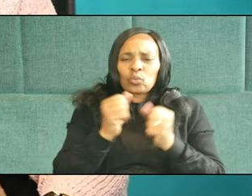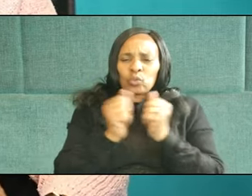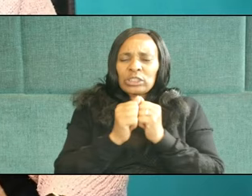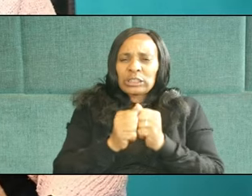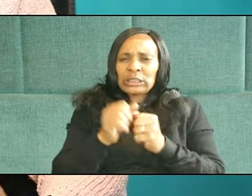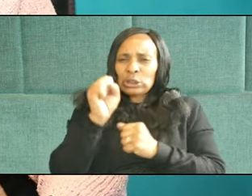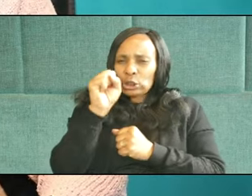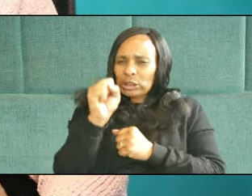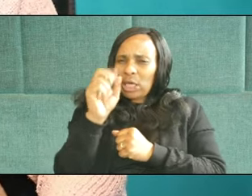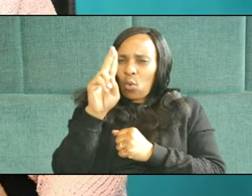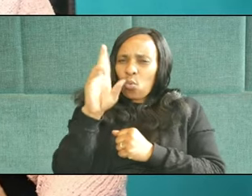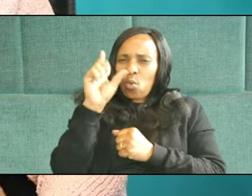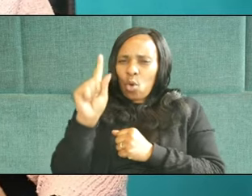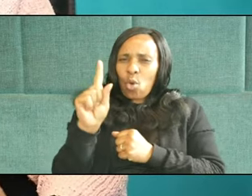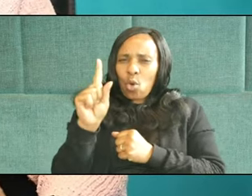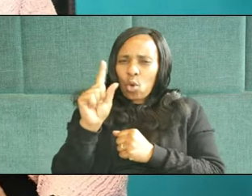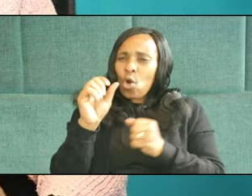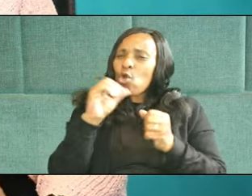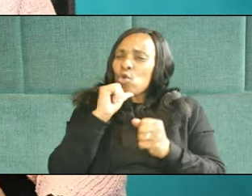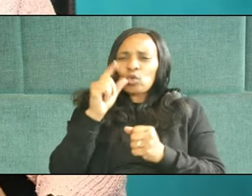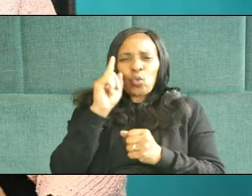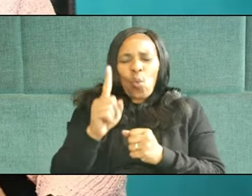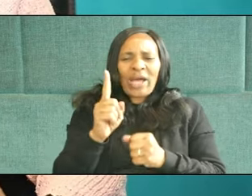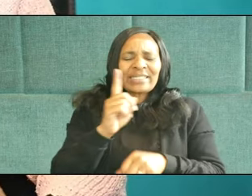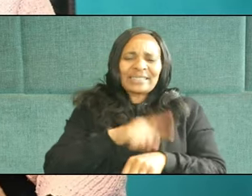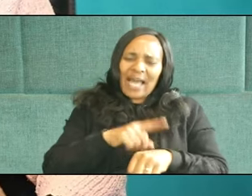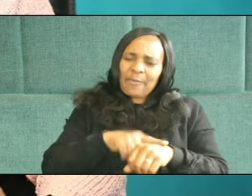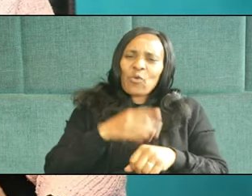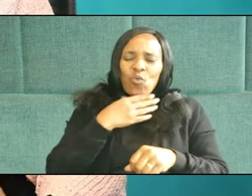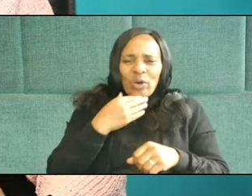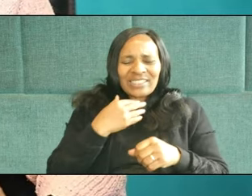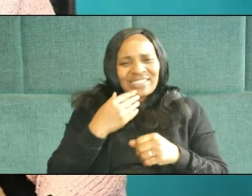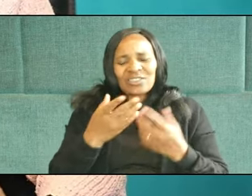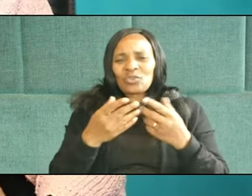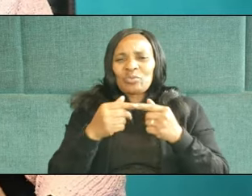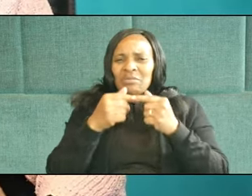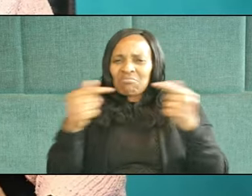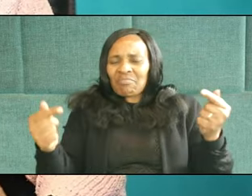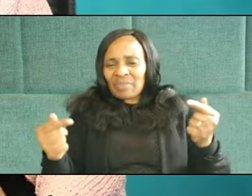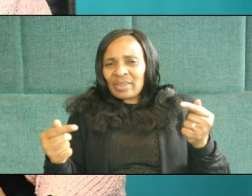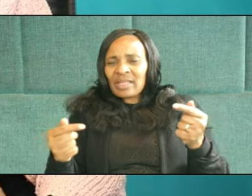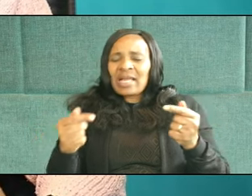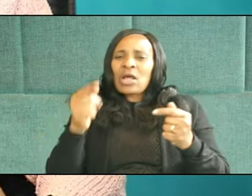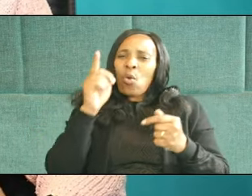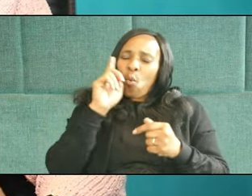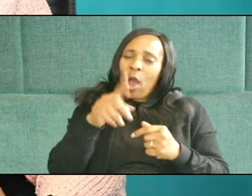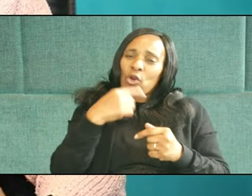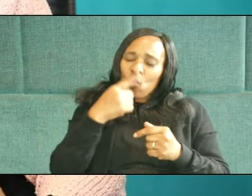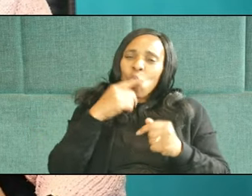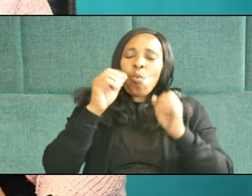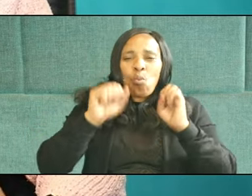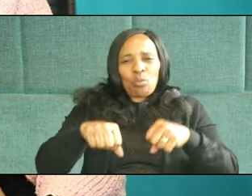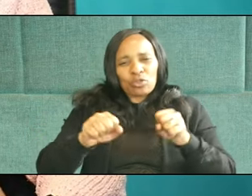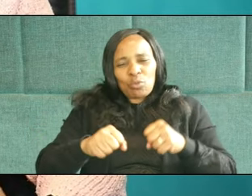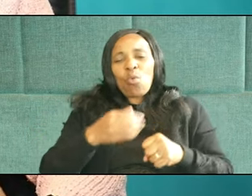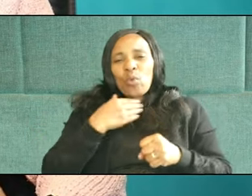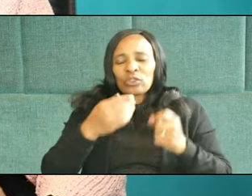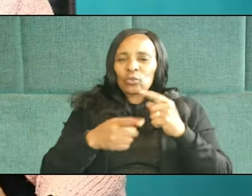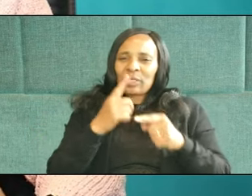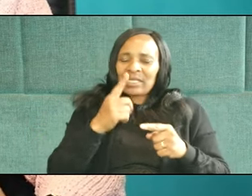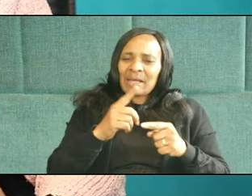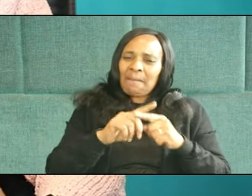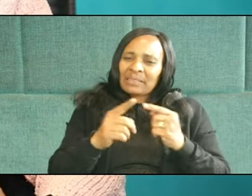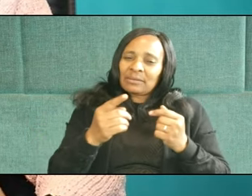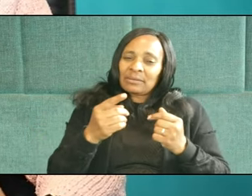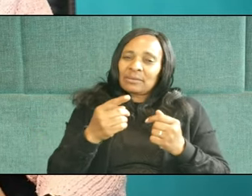mm-hmm. a single time. And even when he died, he scolded the one who killed him. So instead of wishing bad on our enemies,